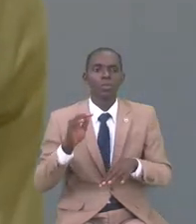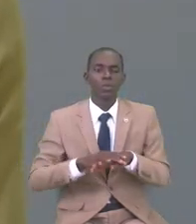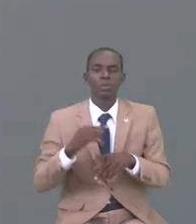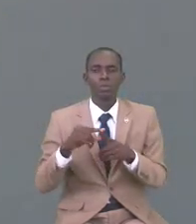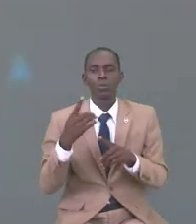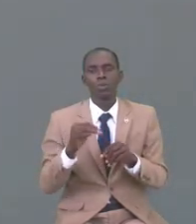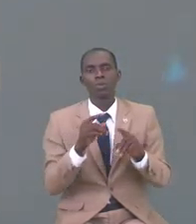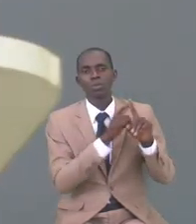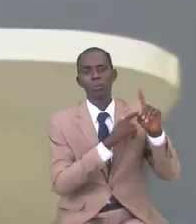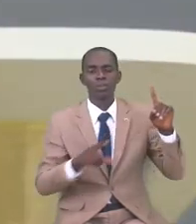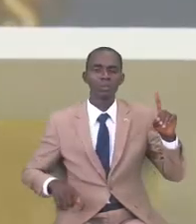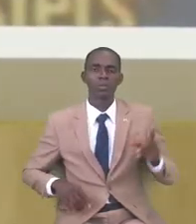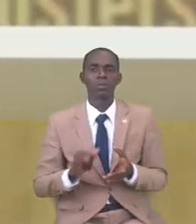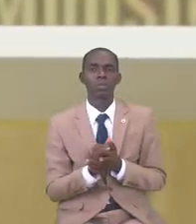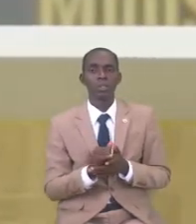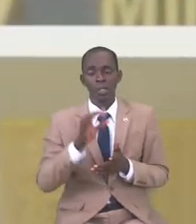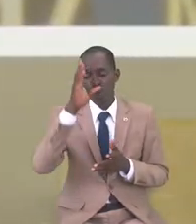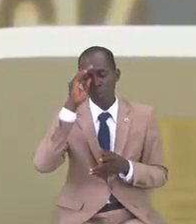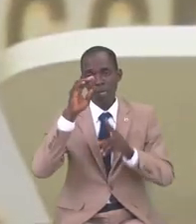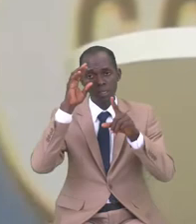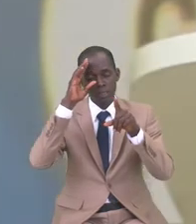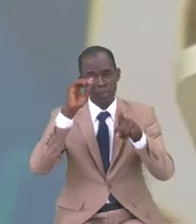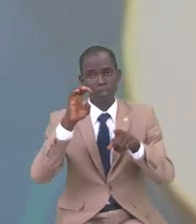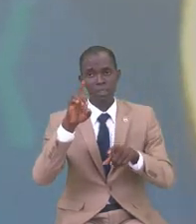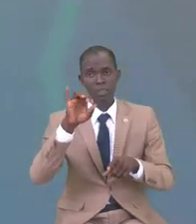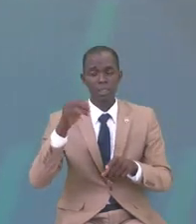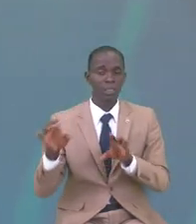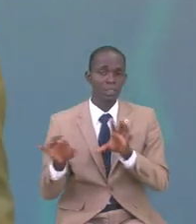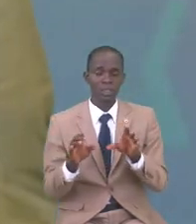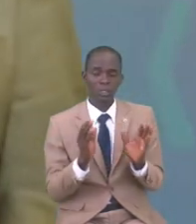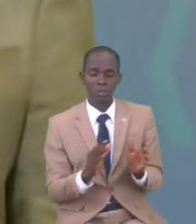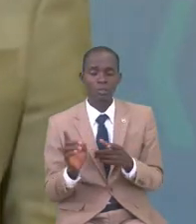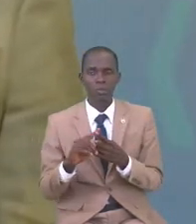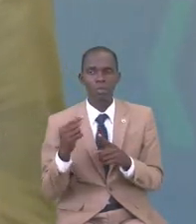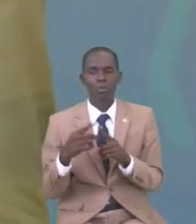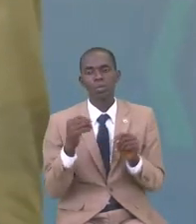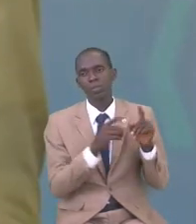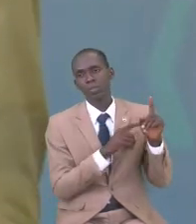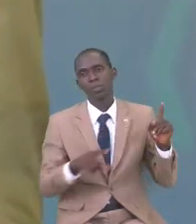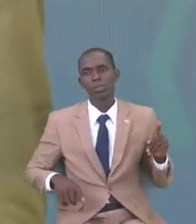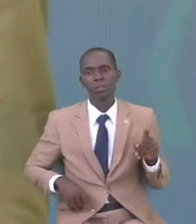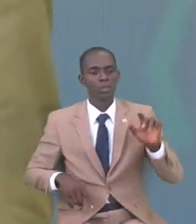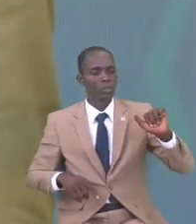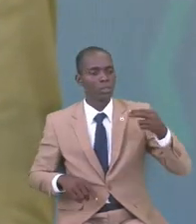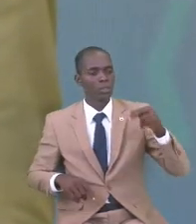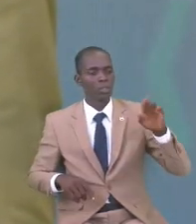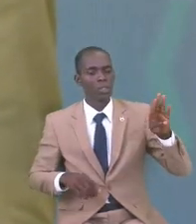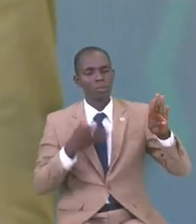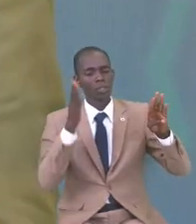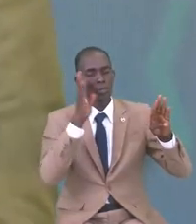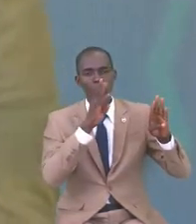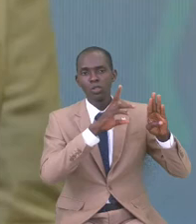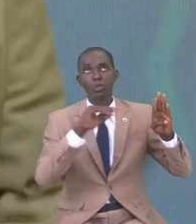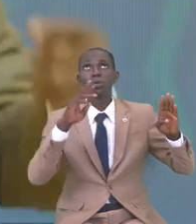Lord. Look at that. He did according to the word of the Lord. There'll be no dew, there'll be no